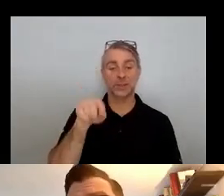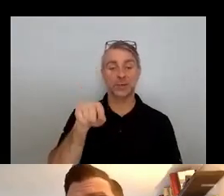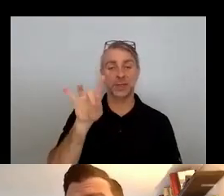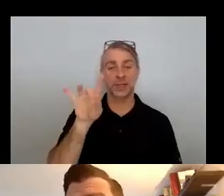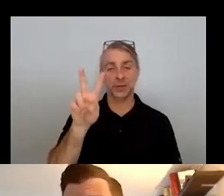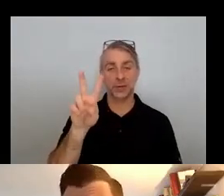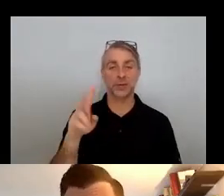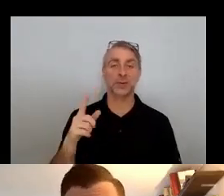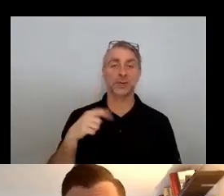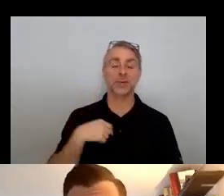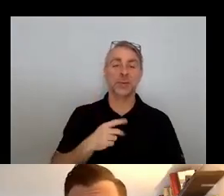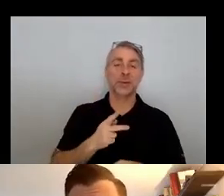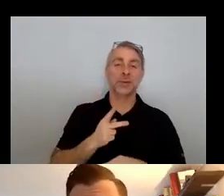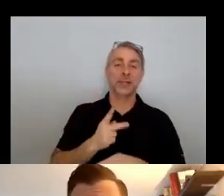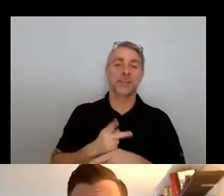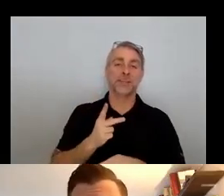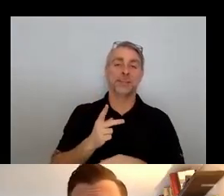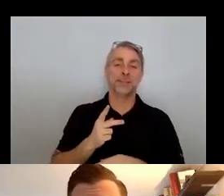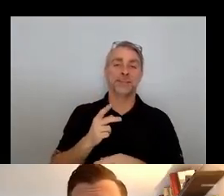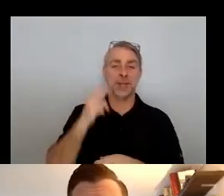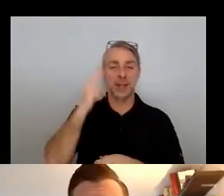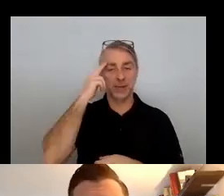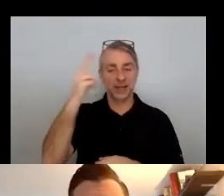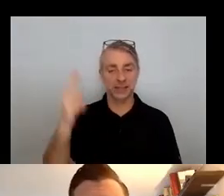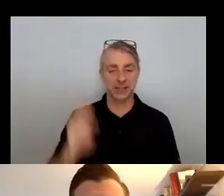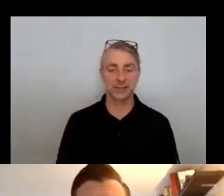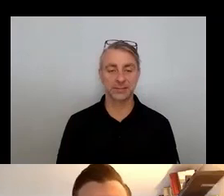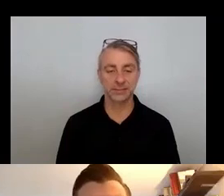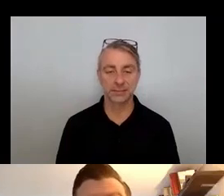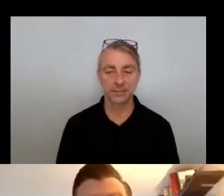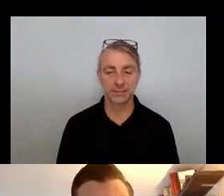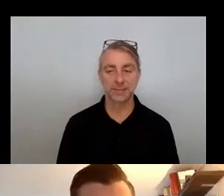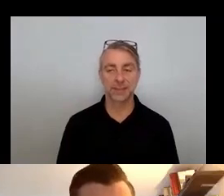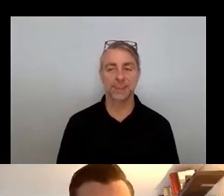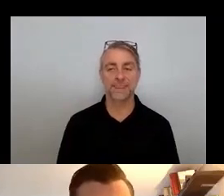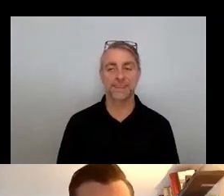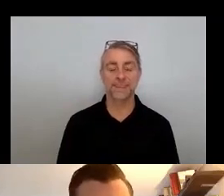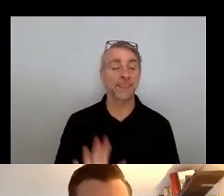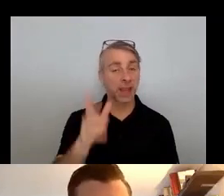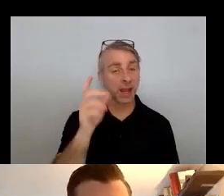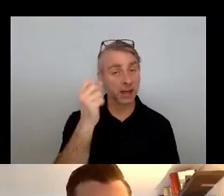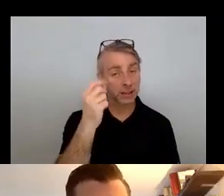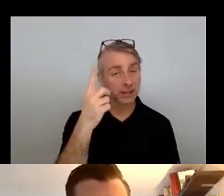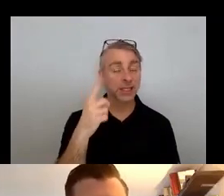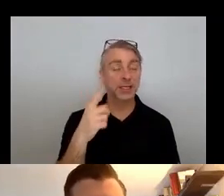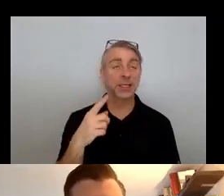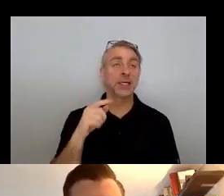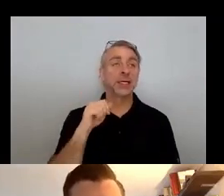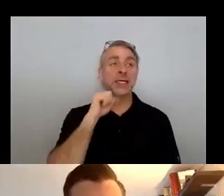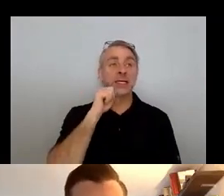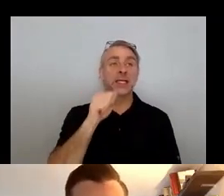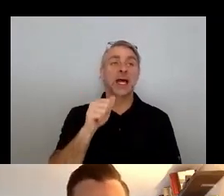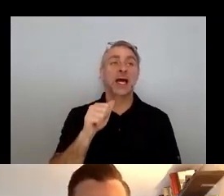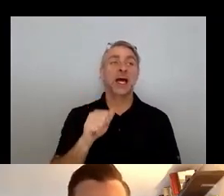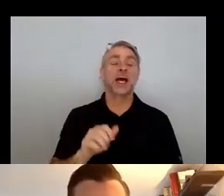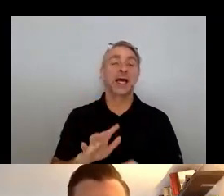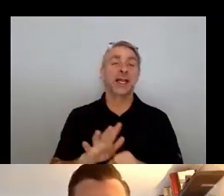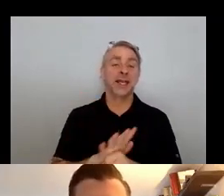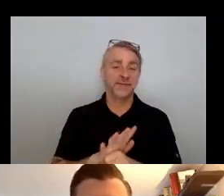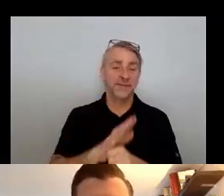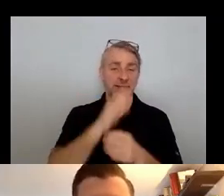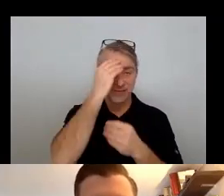hypothesis. That's not sufficient information for us to fully rule out a heterogeneous